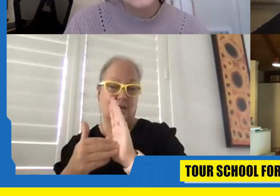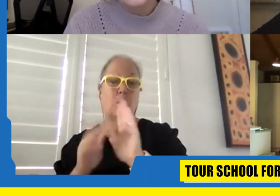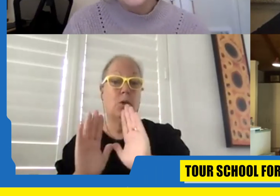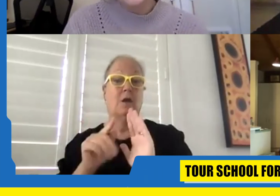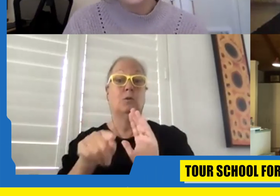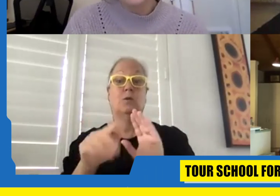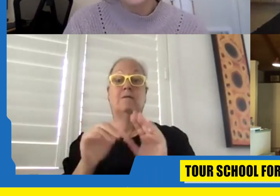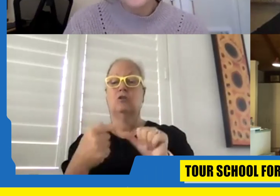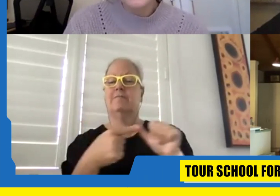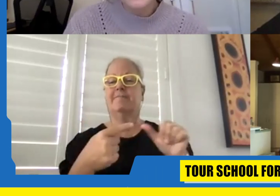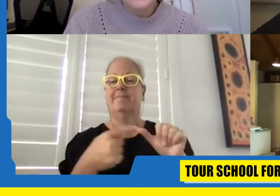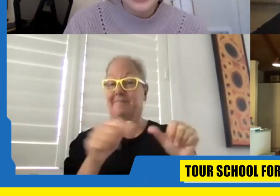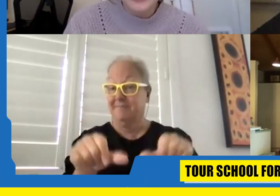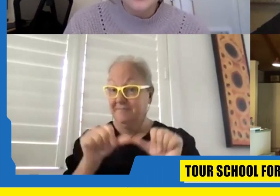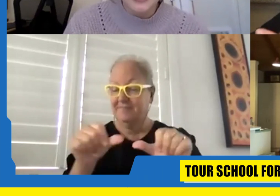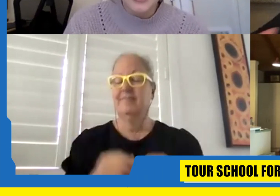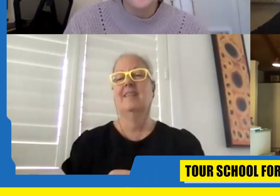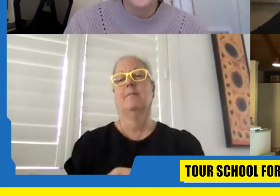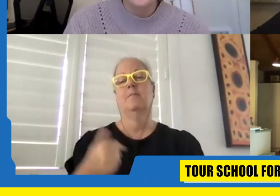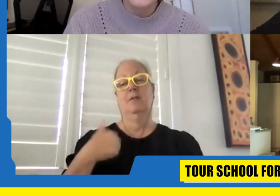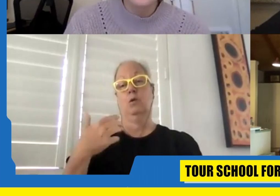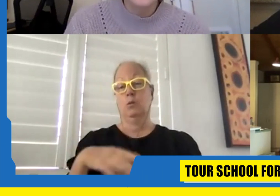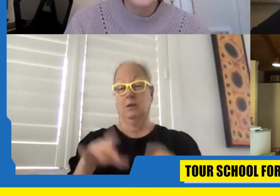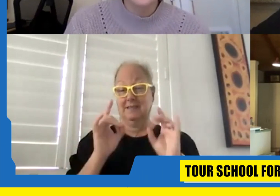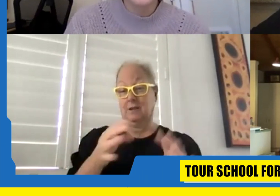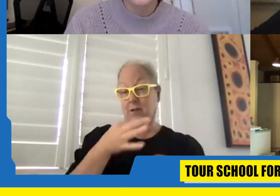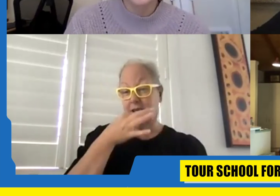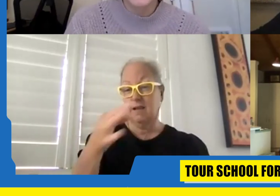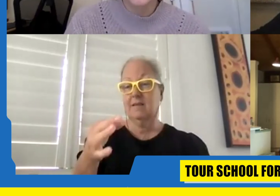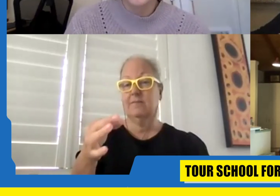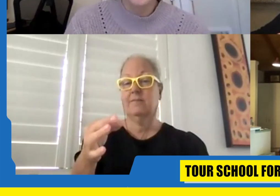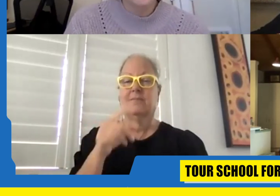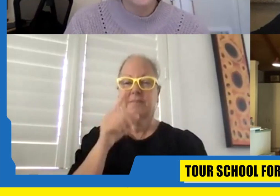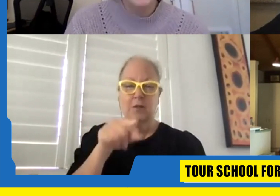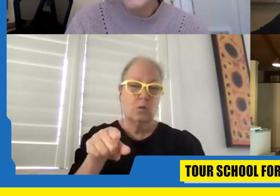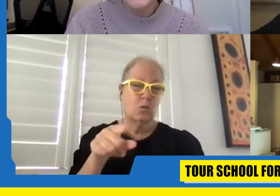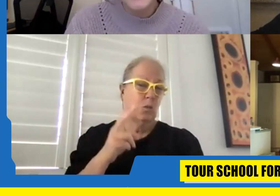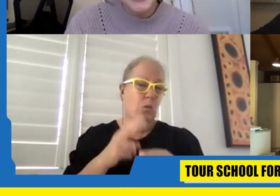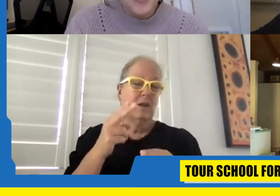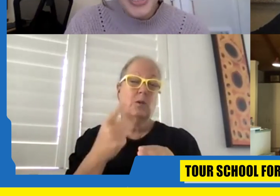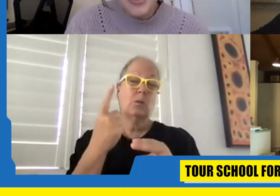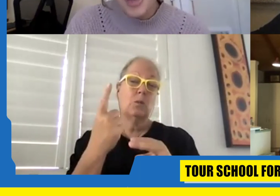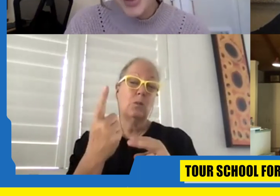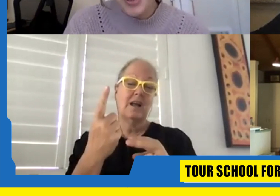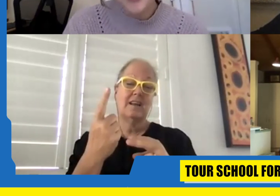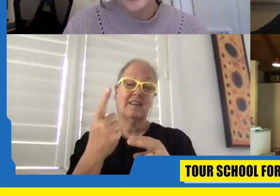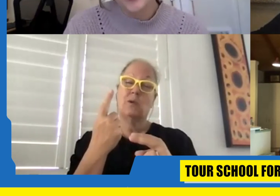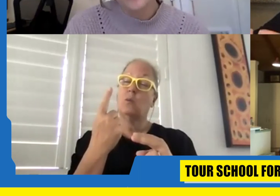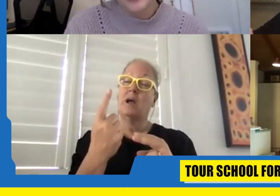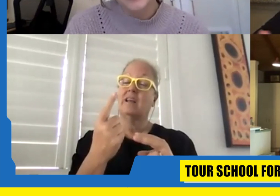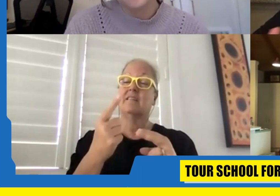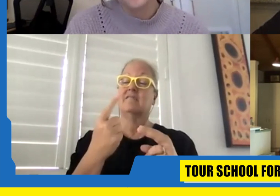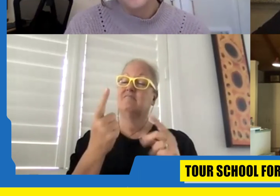questions. But I thought maybe just to begin with, if you could just give us a quick, maybe 1-sentence summary, if that's